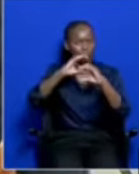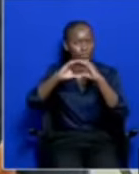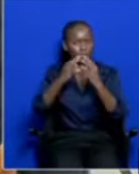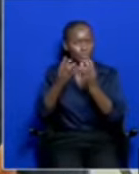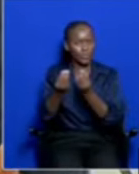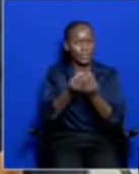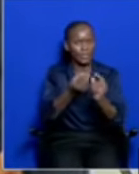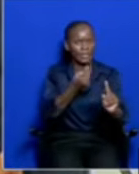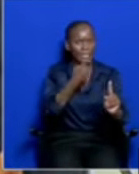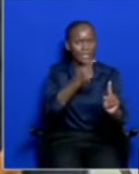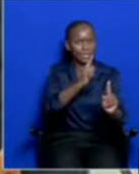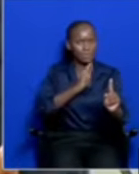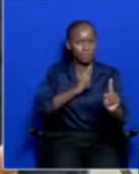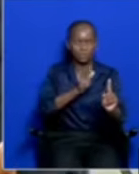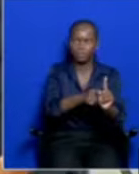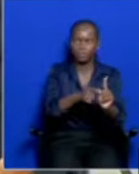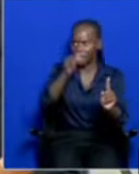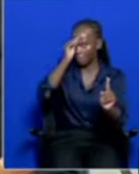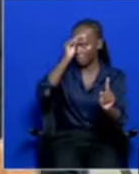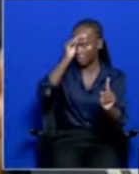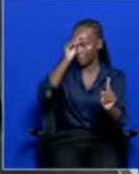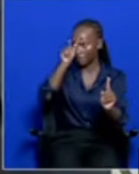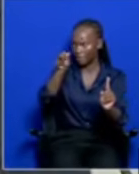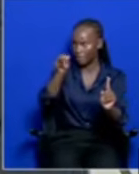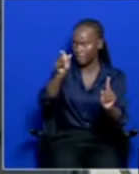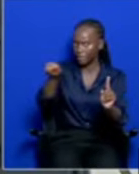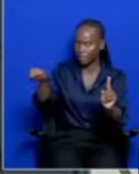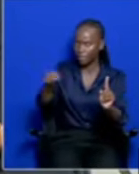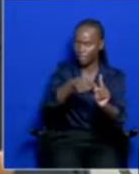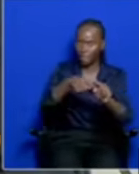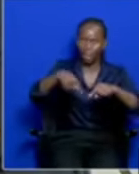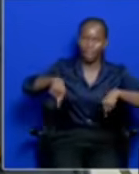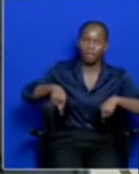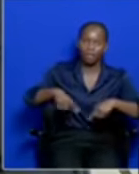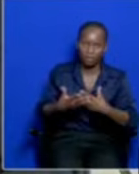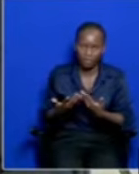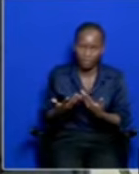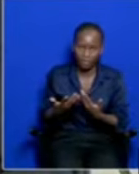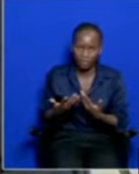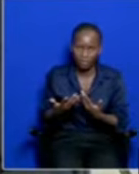police. The question will be, hey, Magagula,